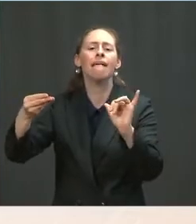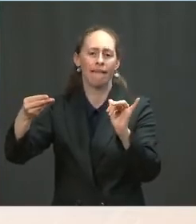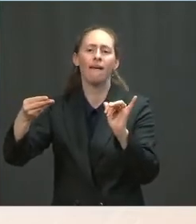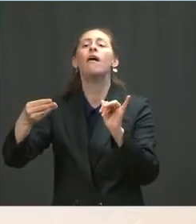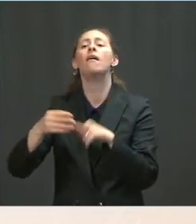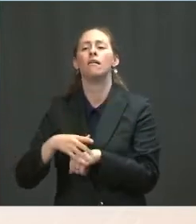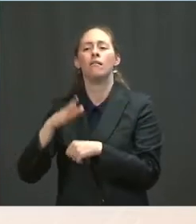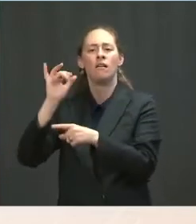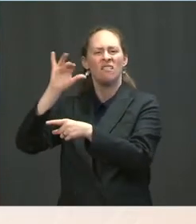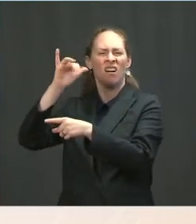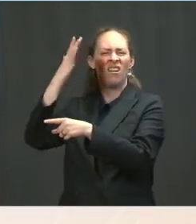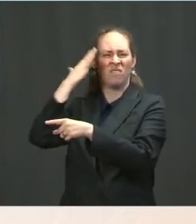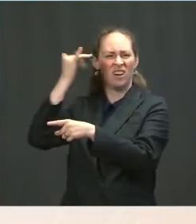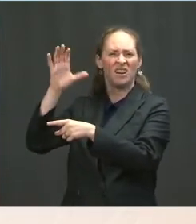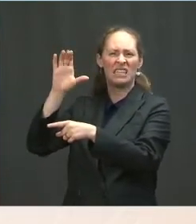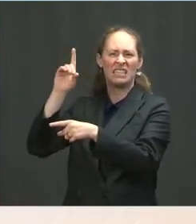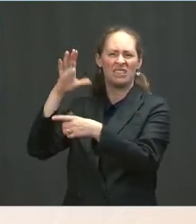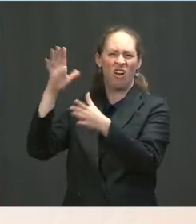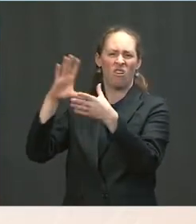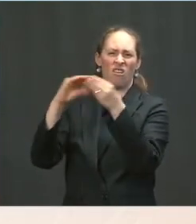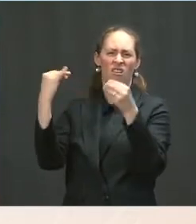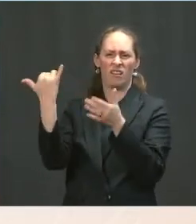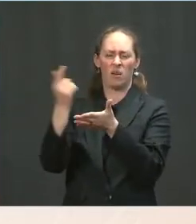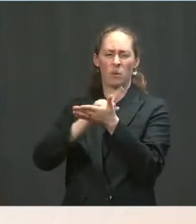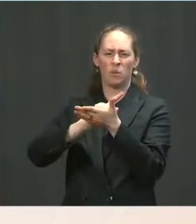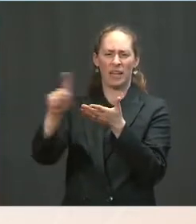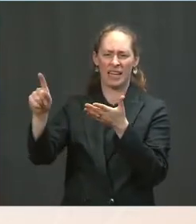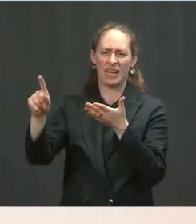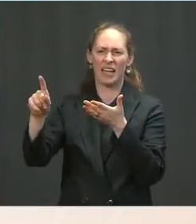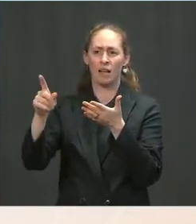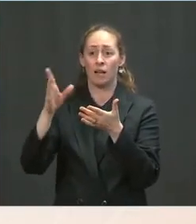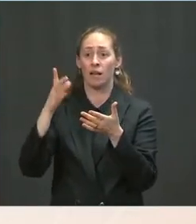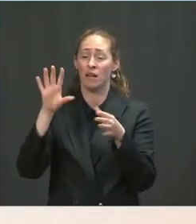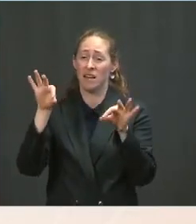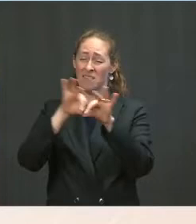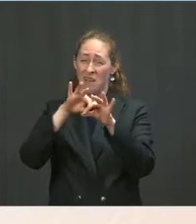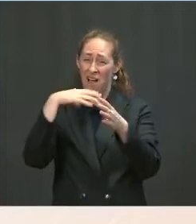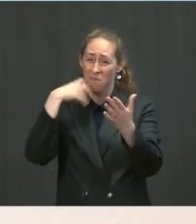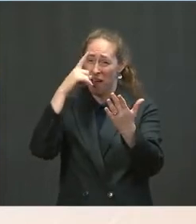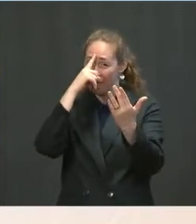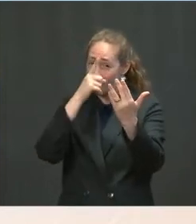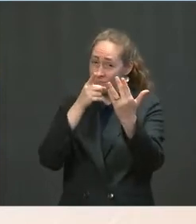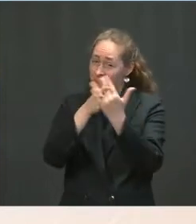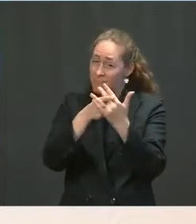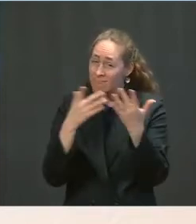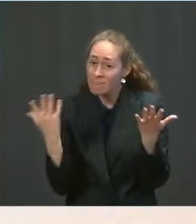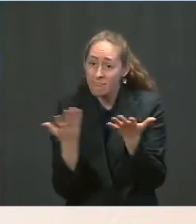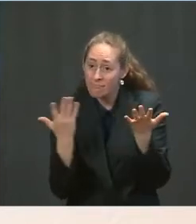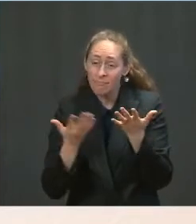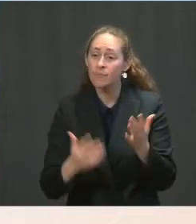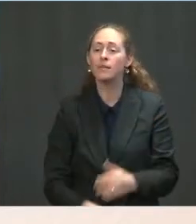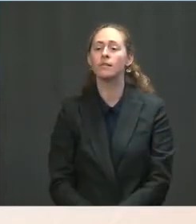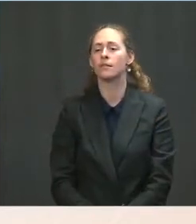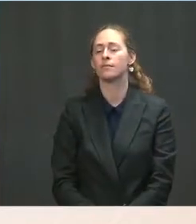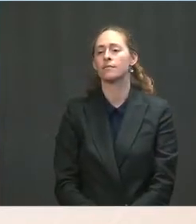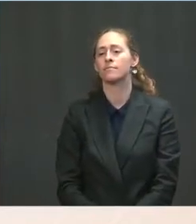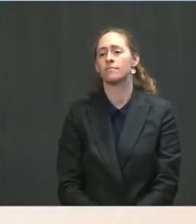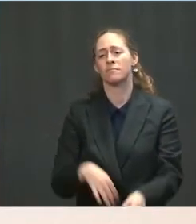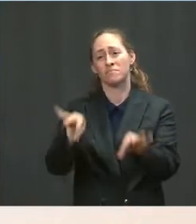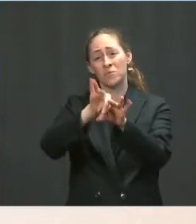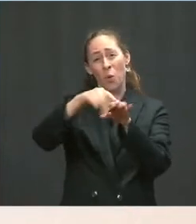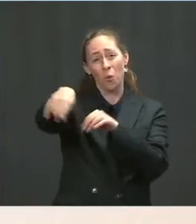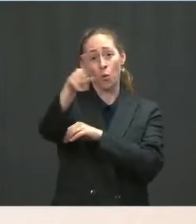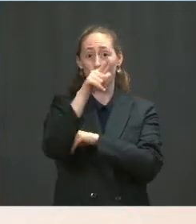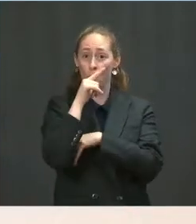the most important takeaway, and I want to be really clear about this because this is critical for all of you who report about this and for those who are watching, we